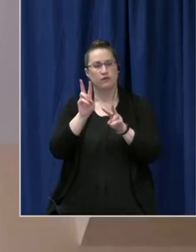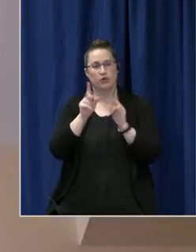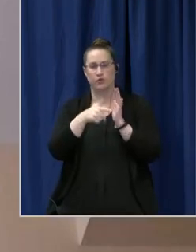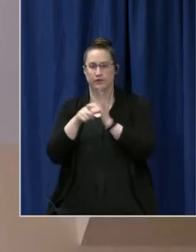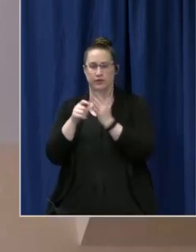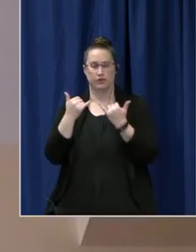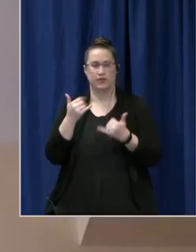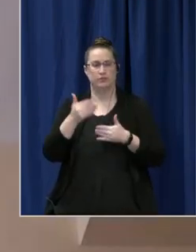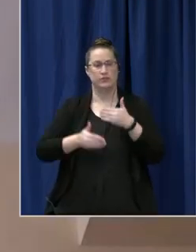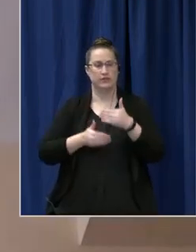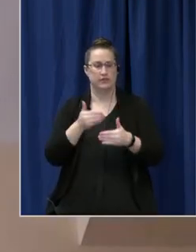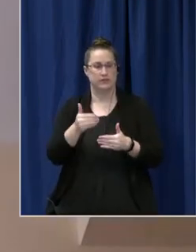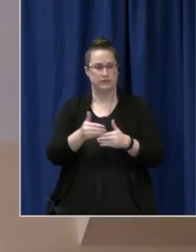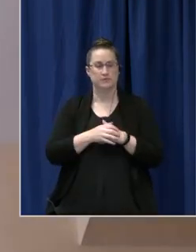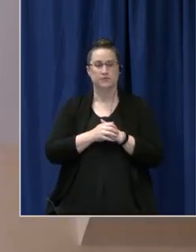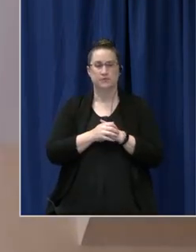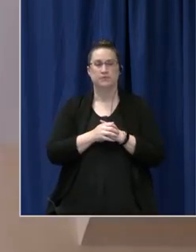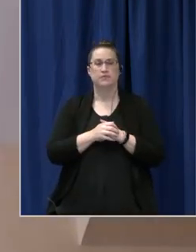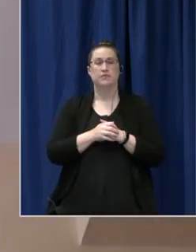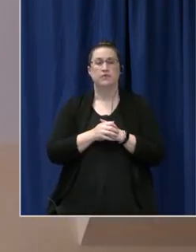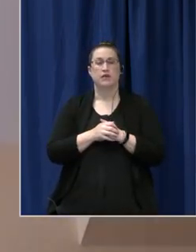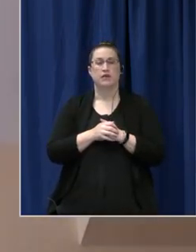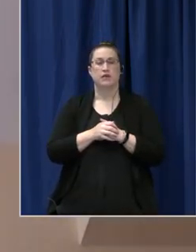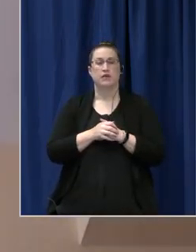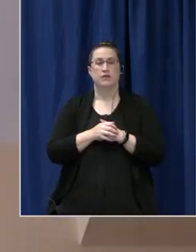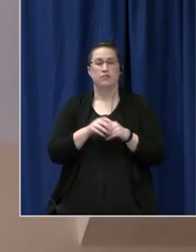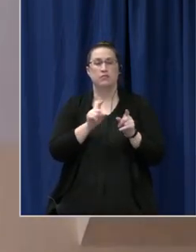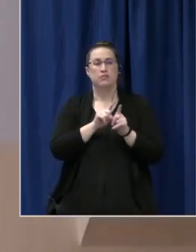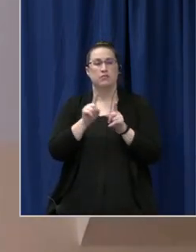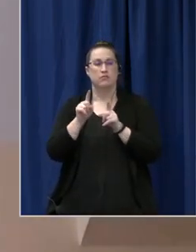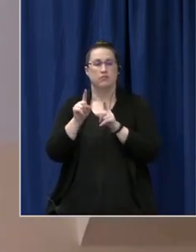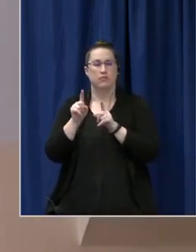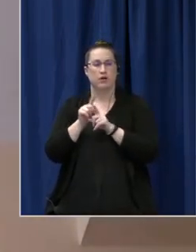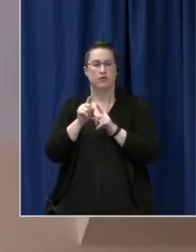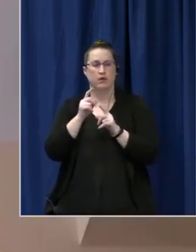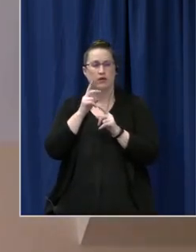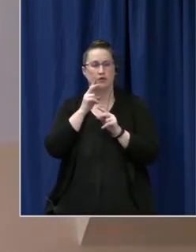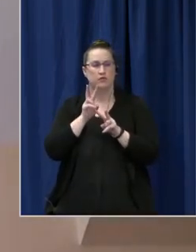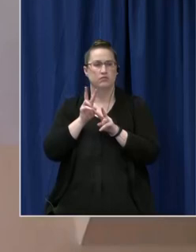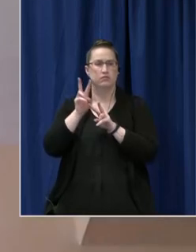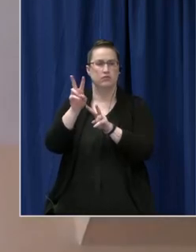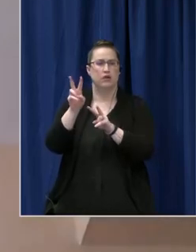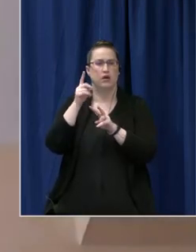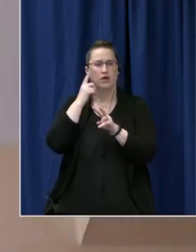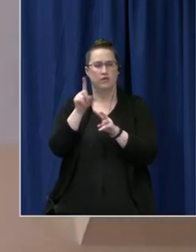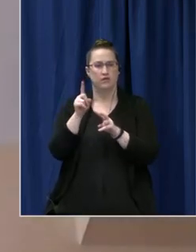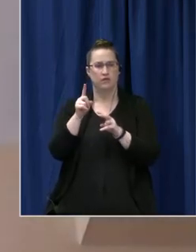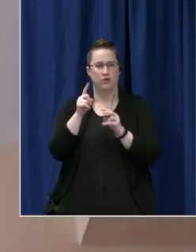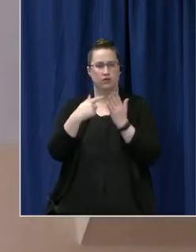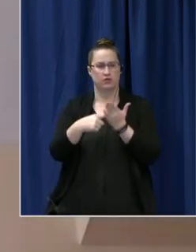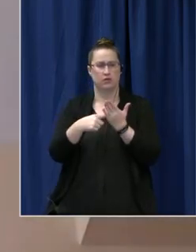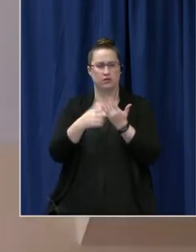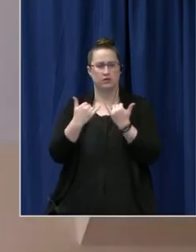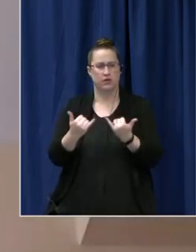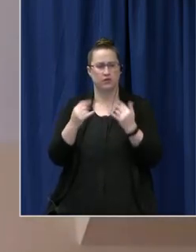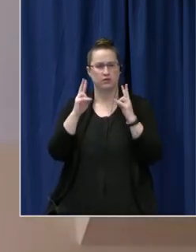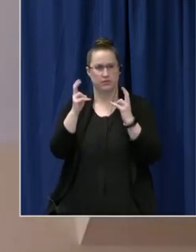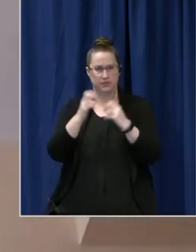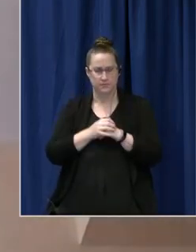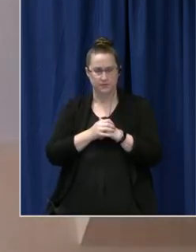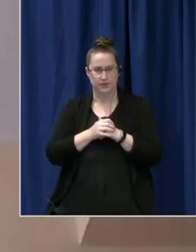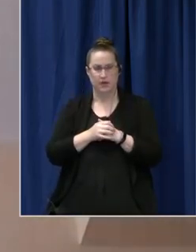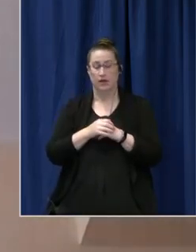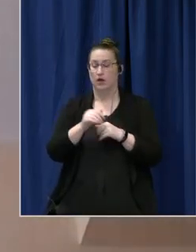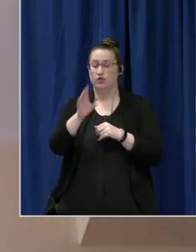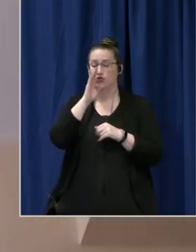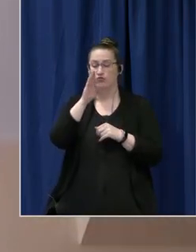today's proceedings, but today I would like to float a trial balloon on a related but somewhat different topic to those being discussed today, direct